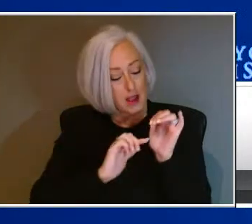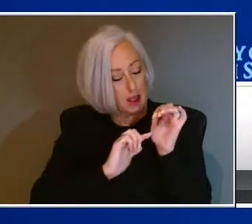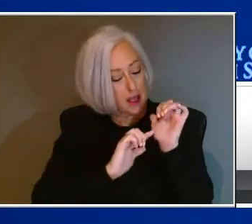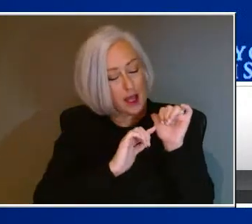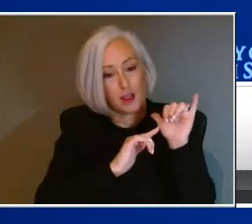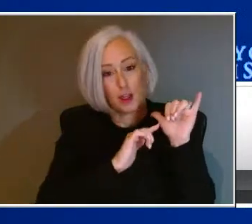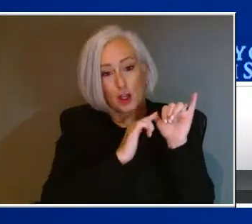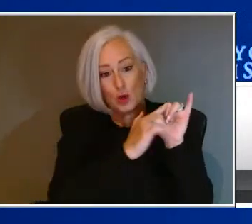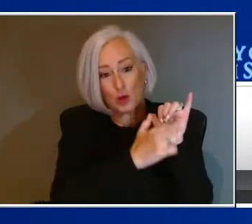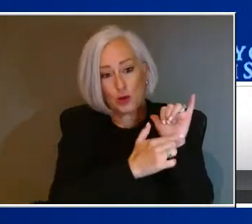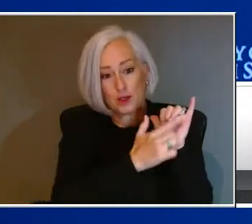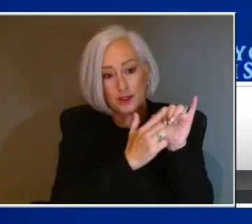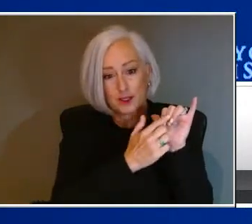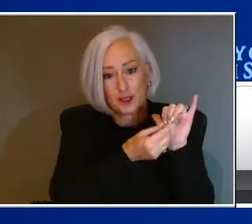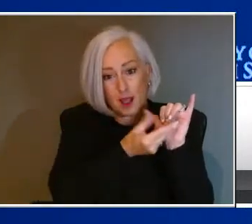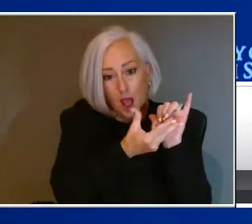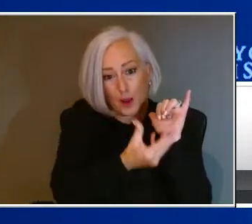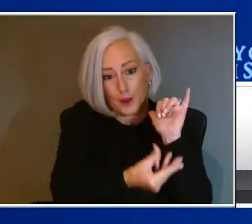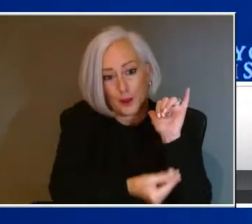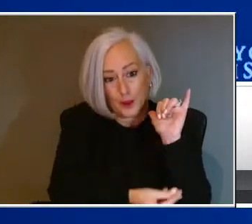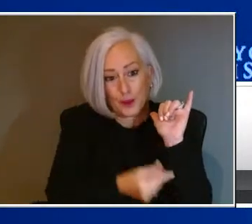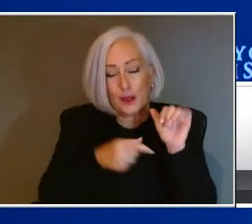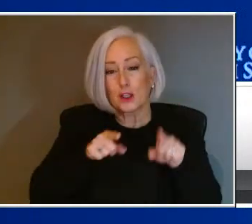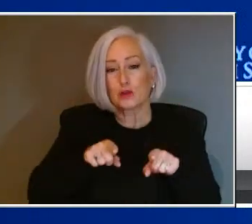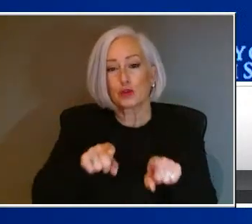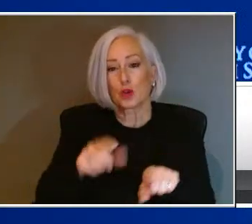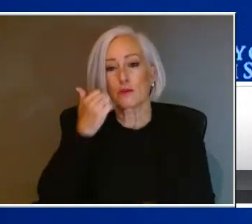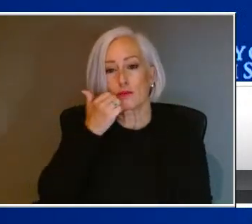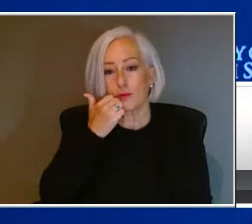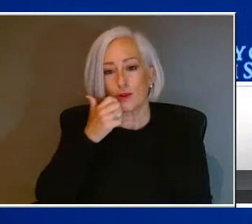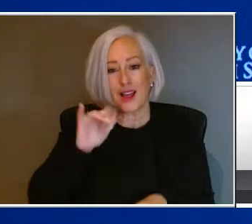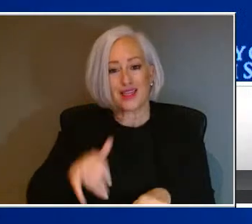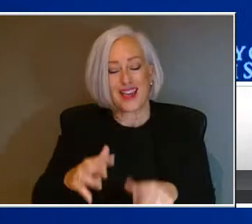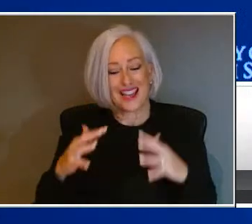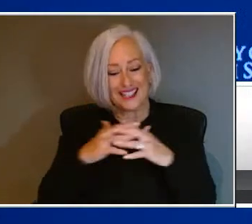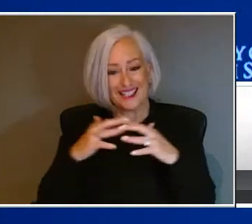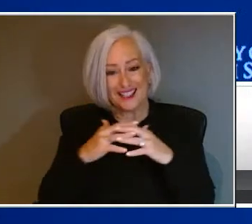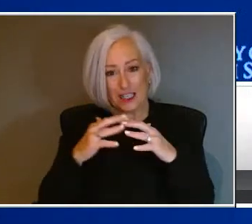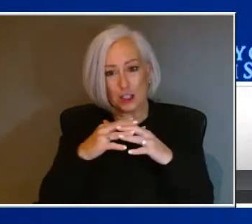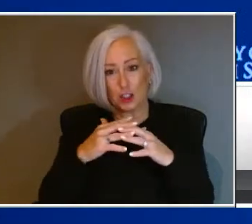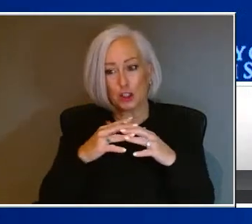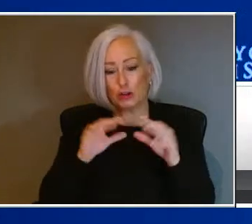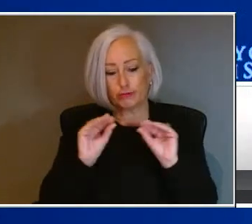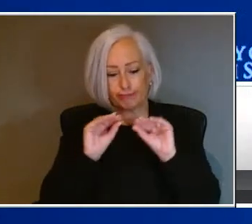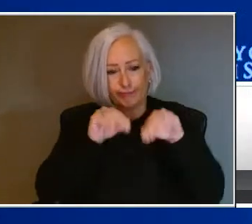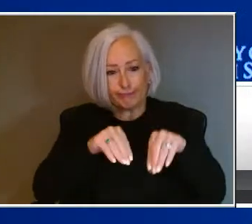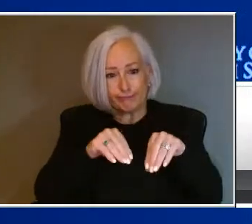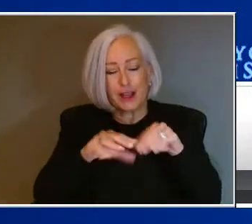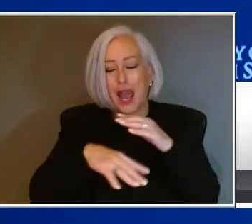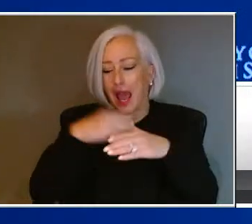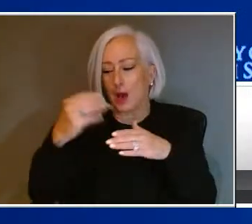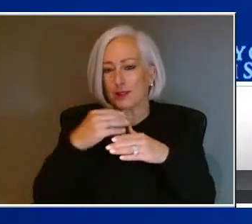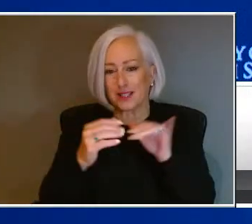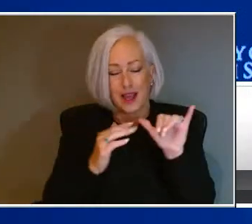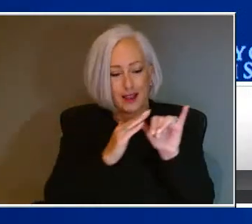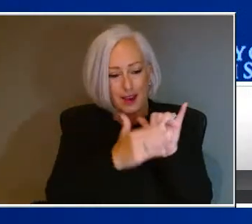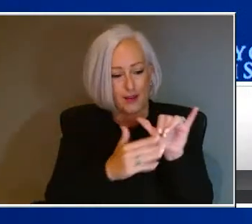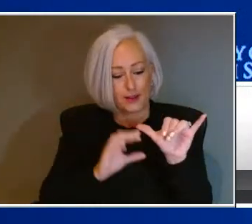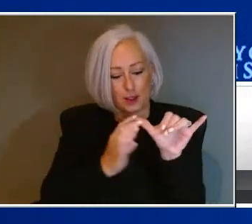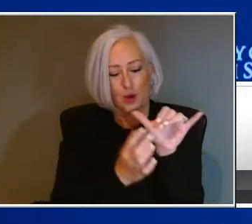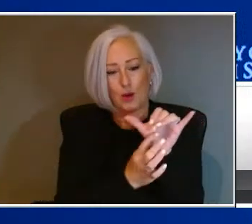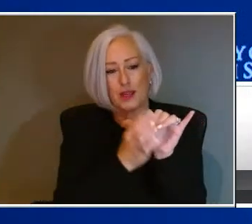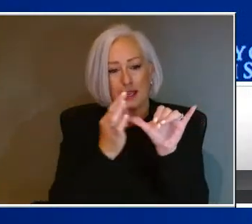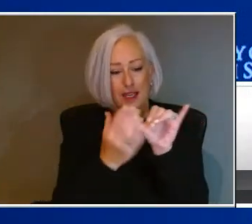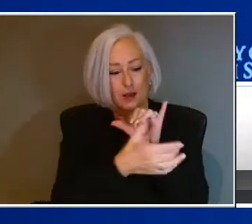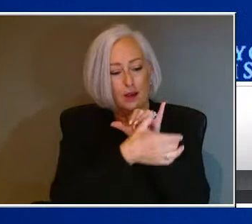of tissue implants itself outside of the uterus in other locations, such as the fallopian tubes, ovaries, the bowels, the